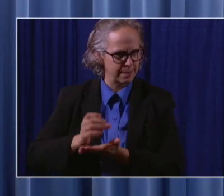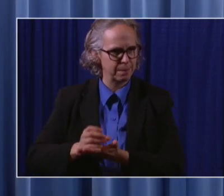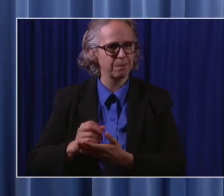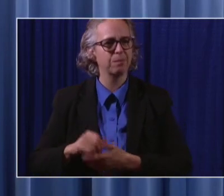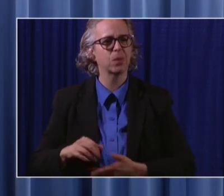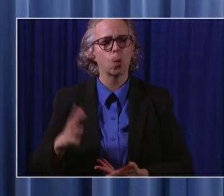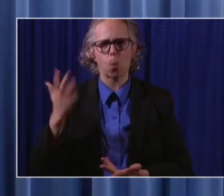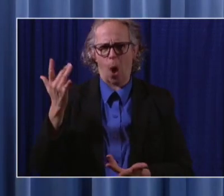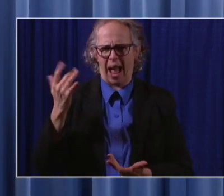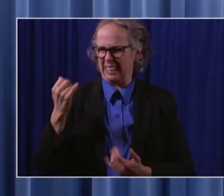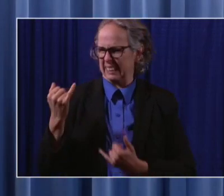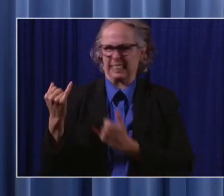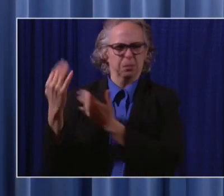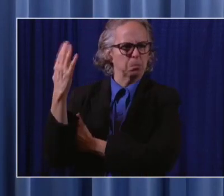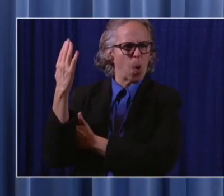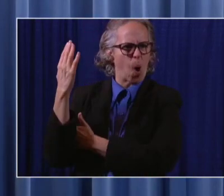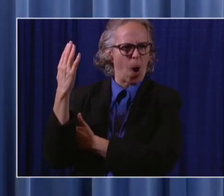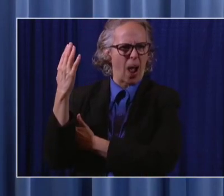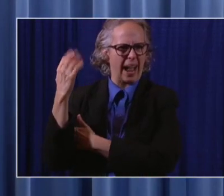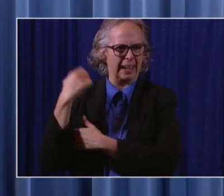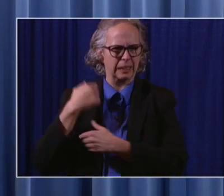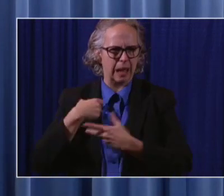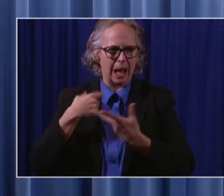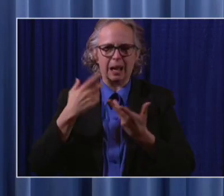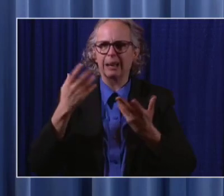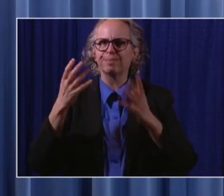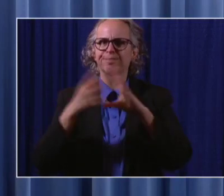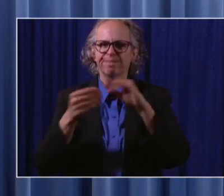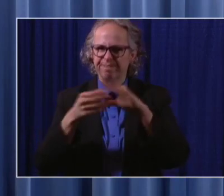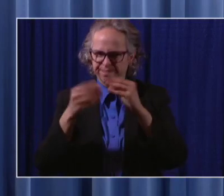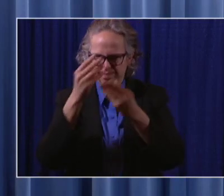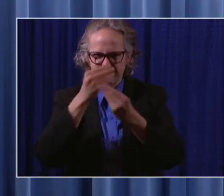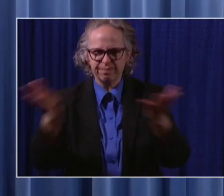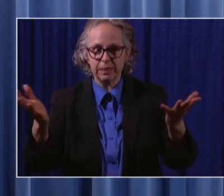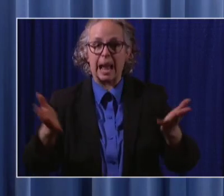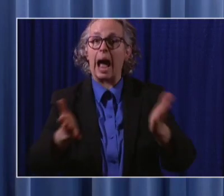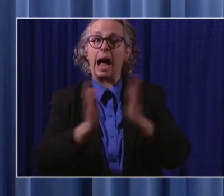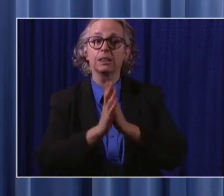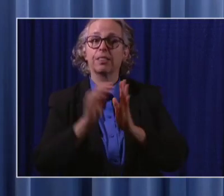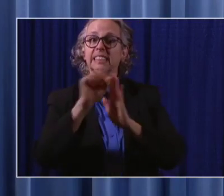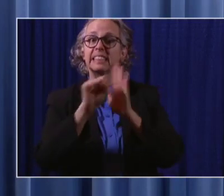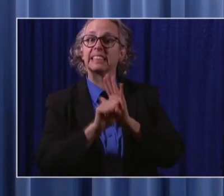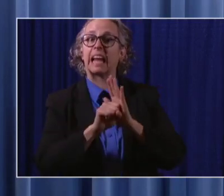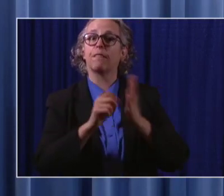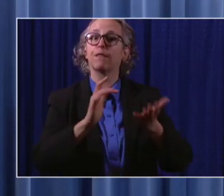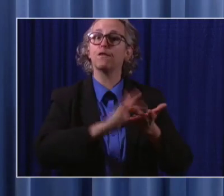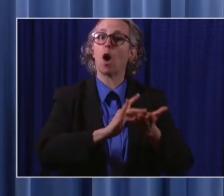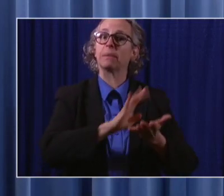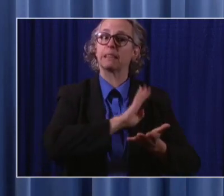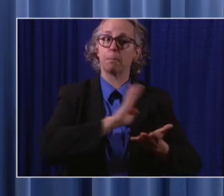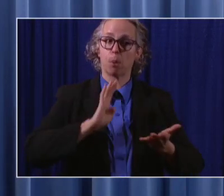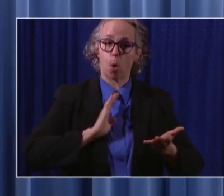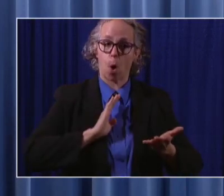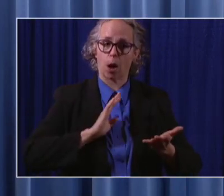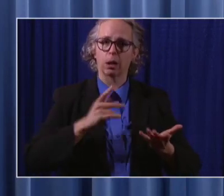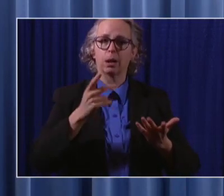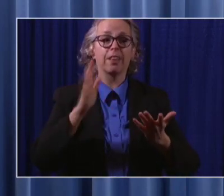asking the State Pharmacy Board to pull back its order, basically